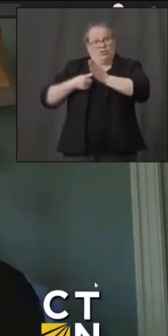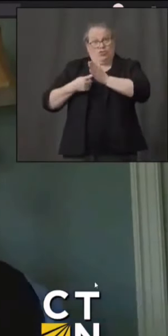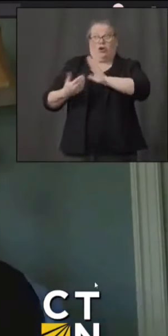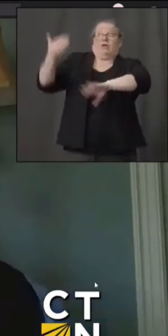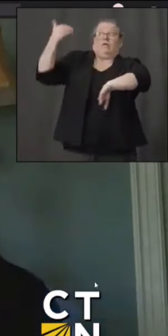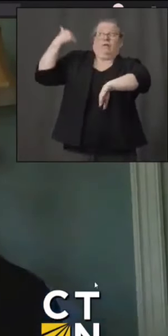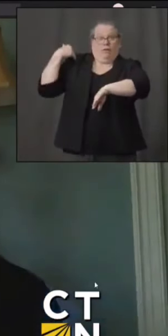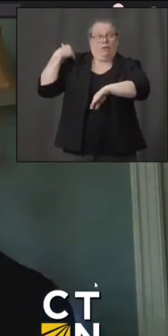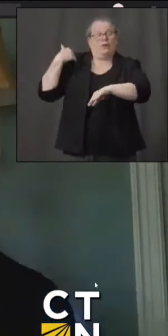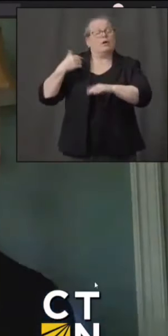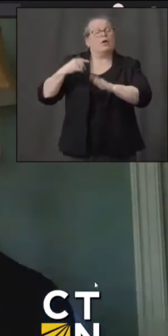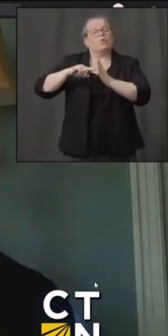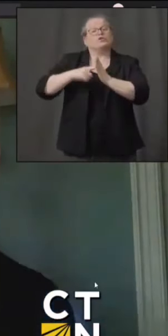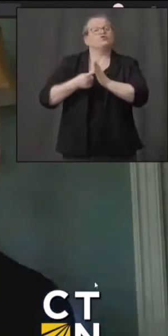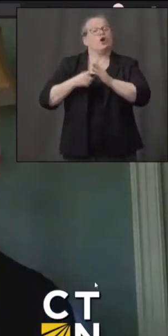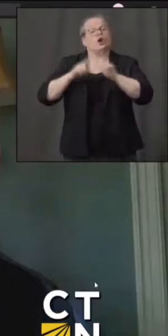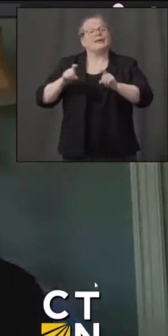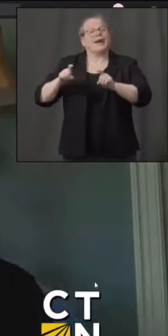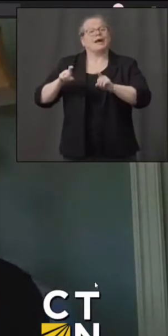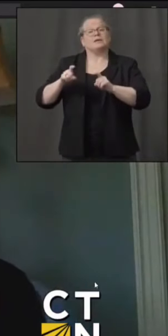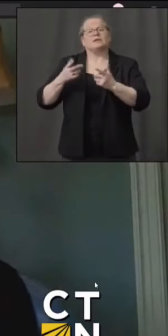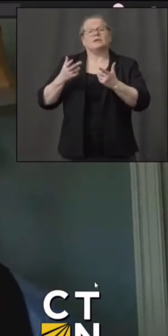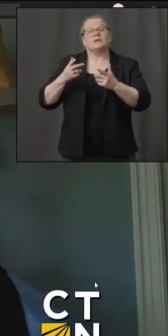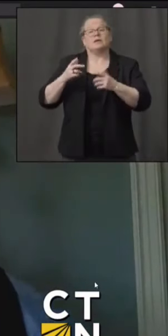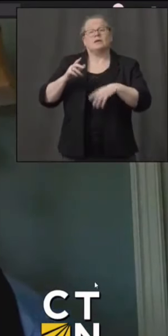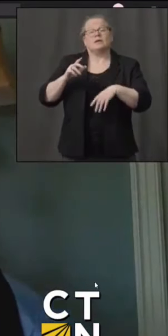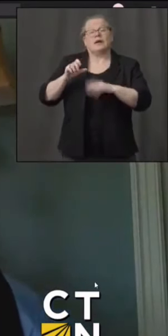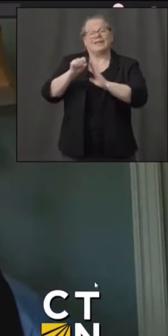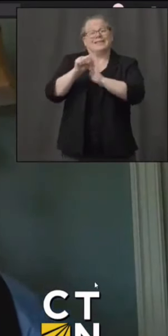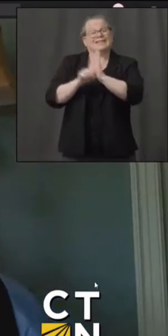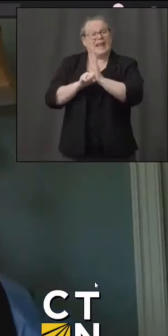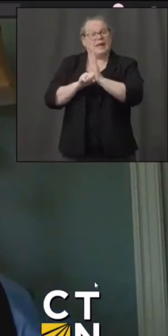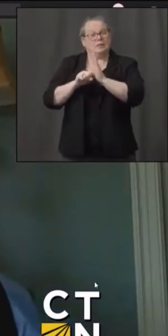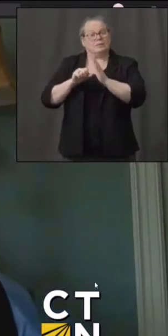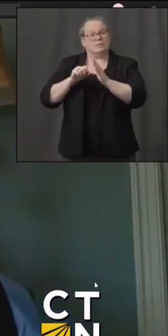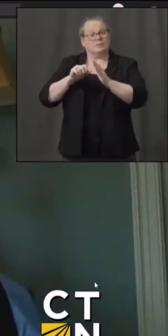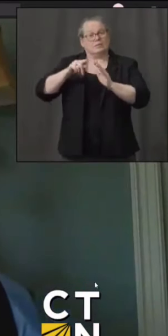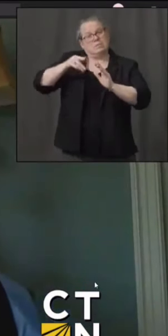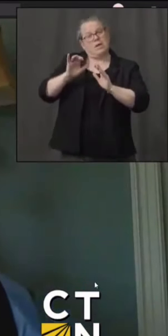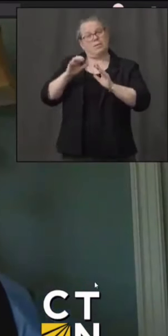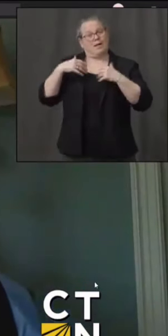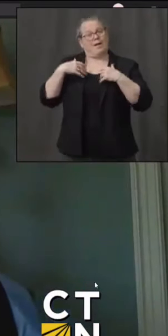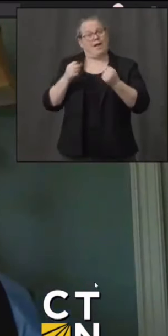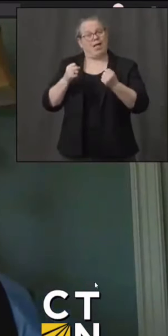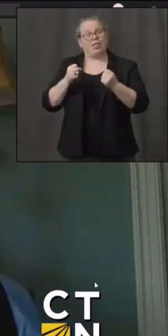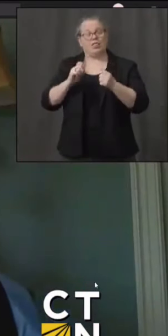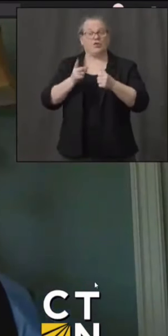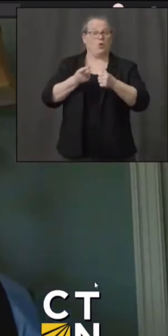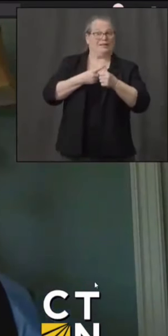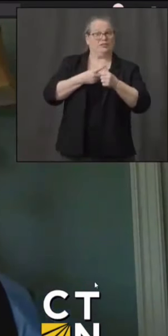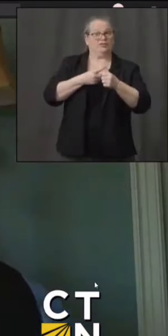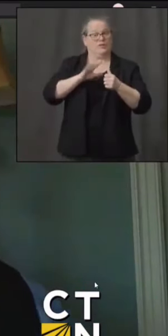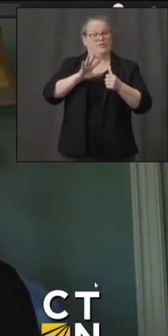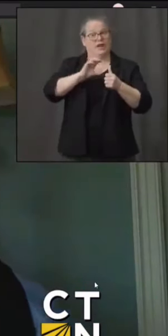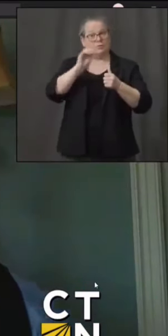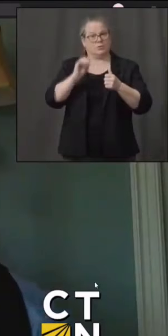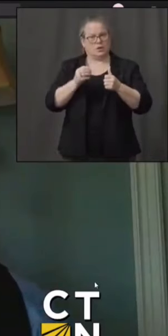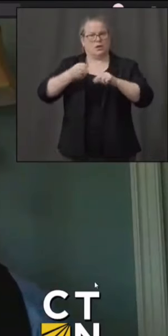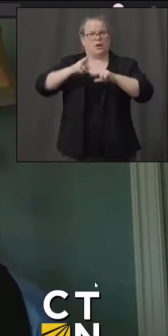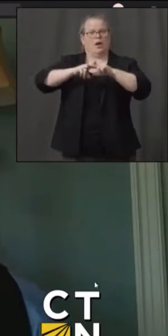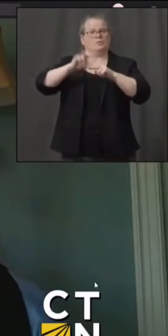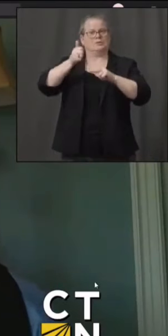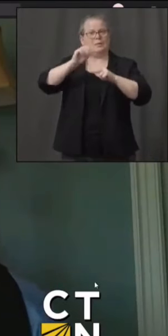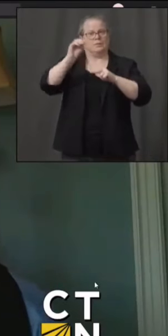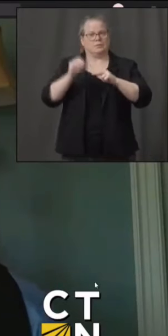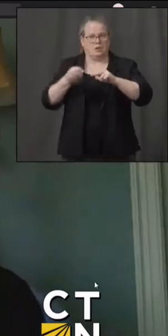started at 5% of all the tests were positive. And then it went to 10, and then to 15, and then to